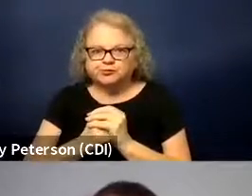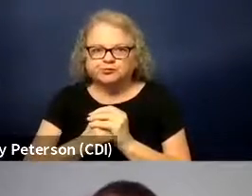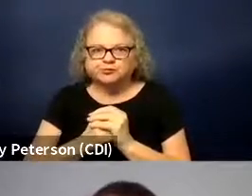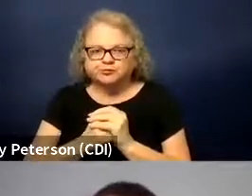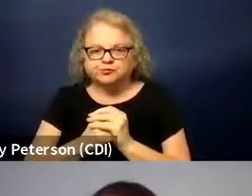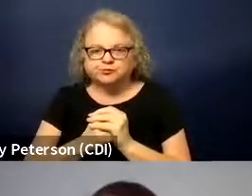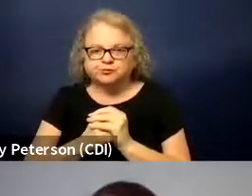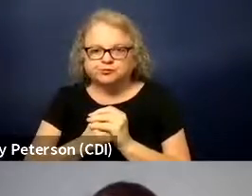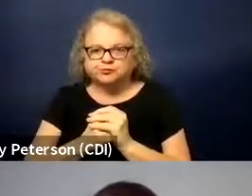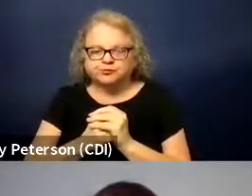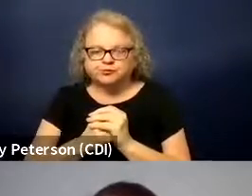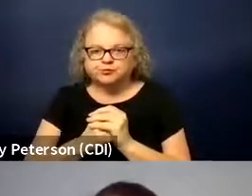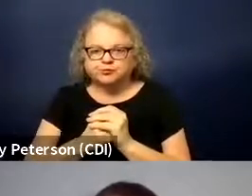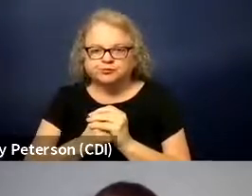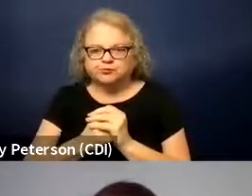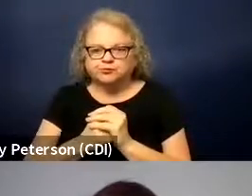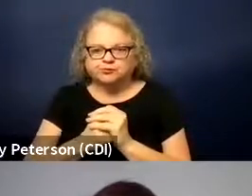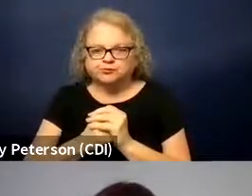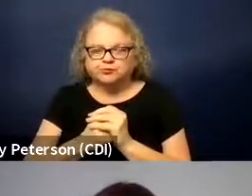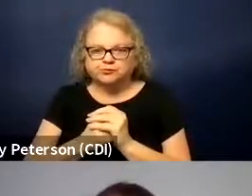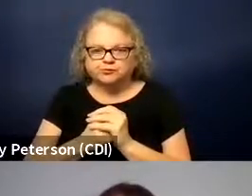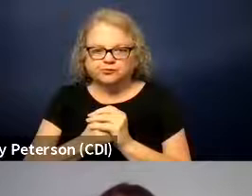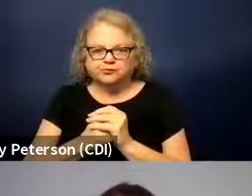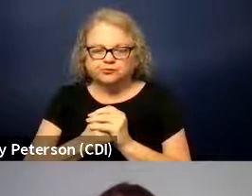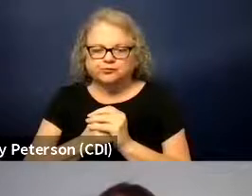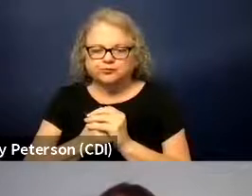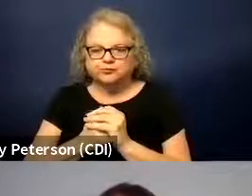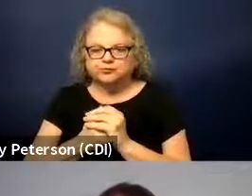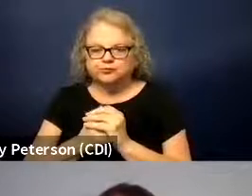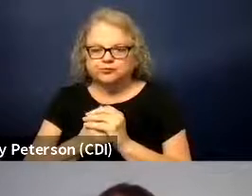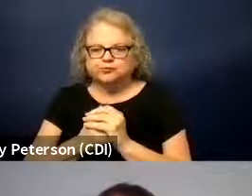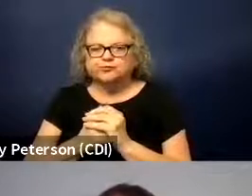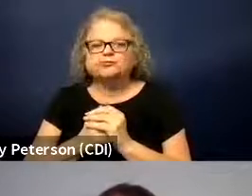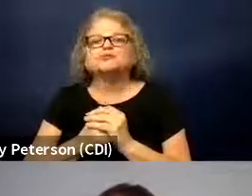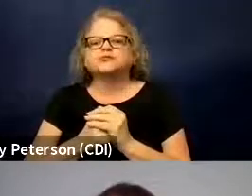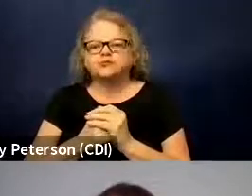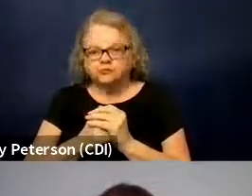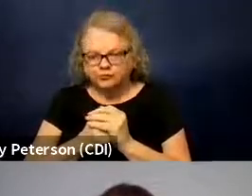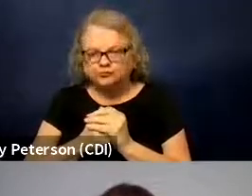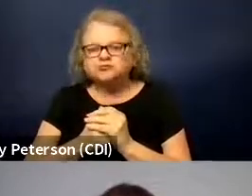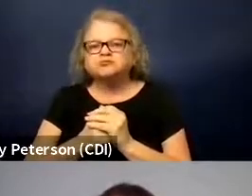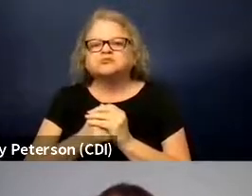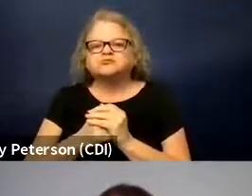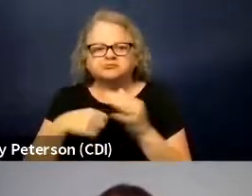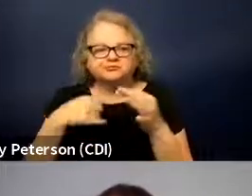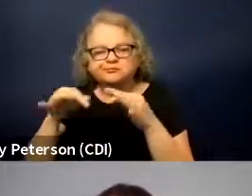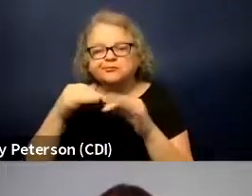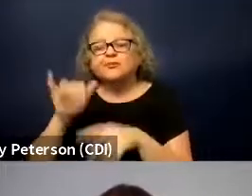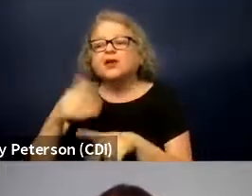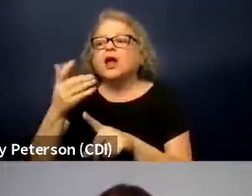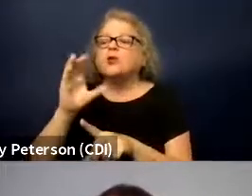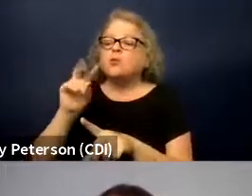There are some common vaccine side effects, symptoms people feel the next day after they've